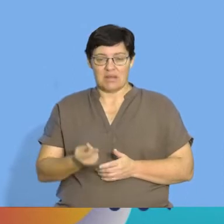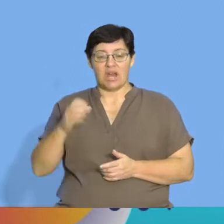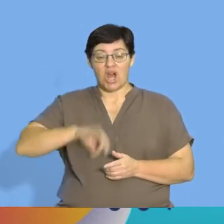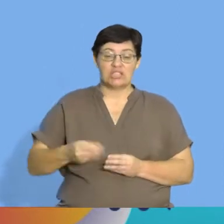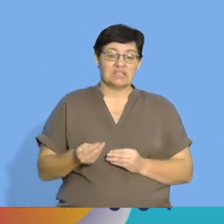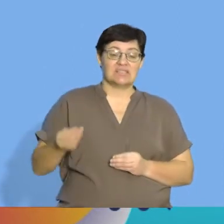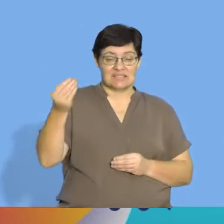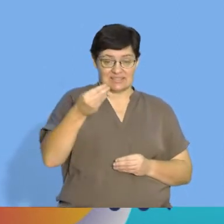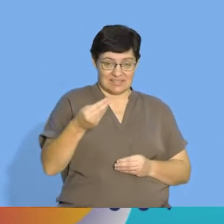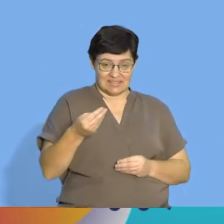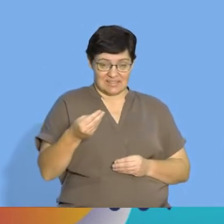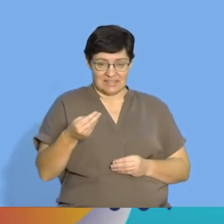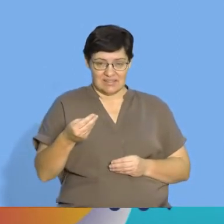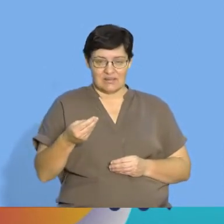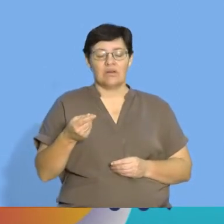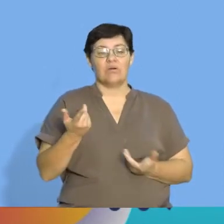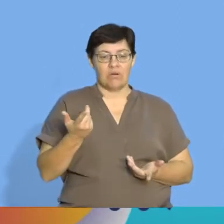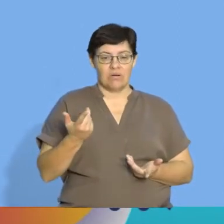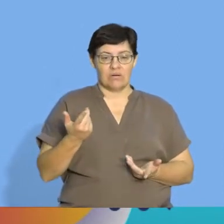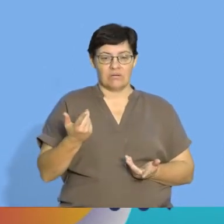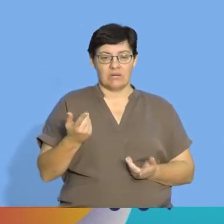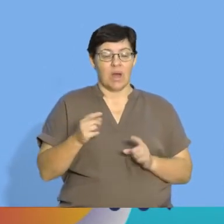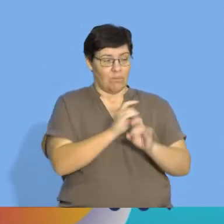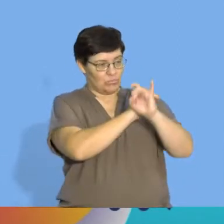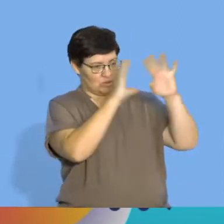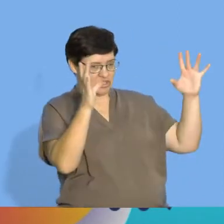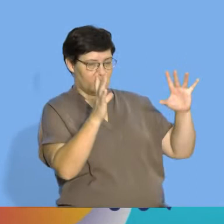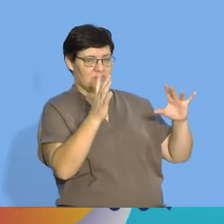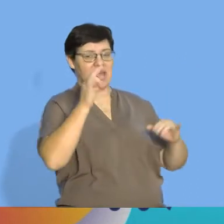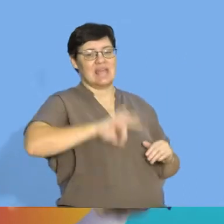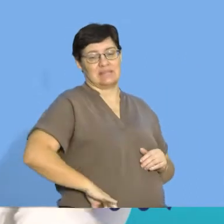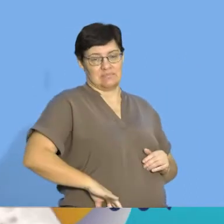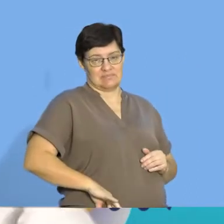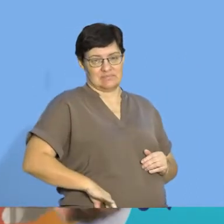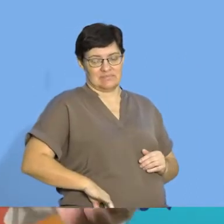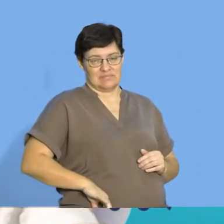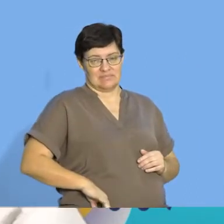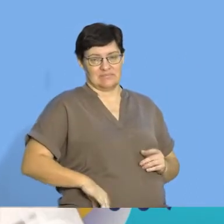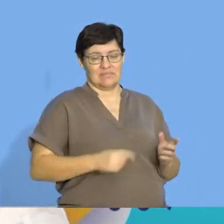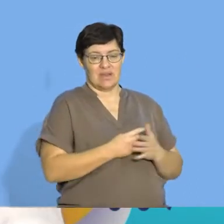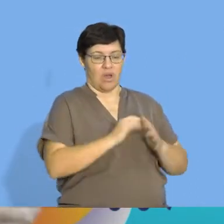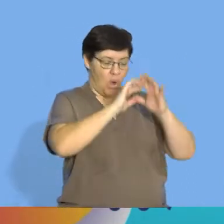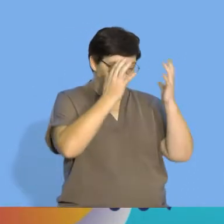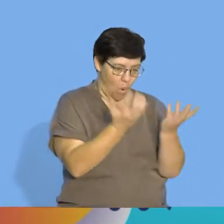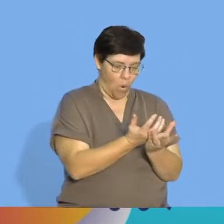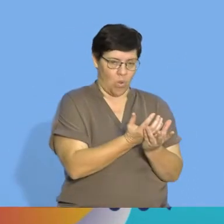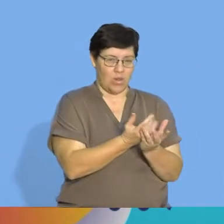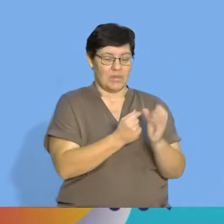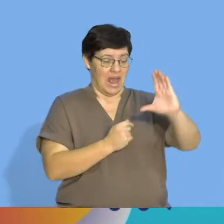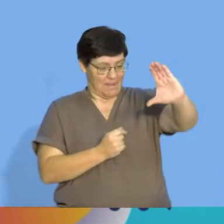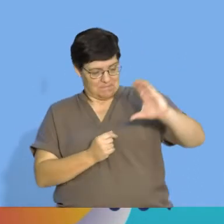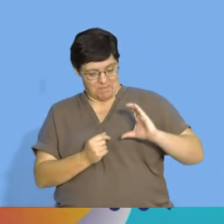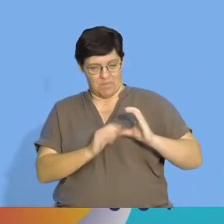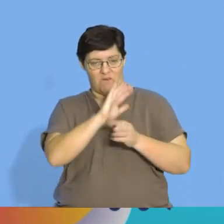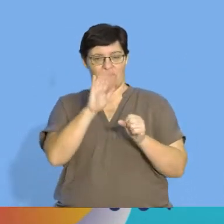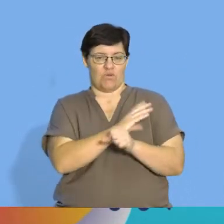a difference between the two, the interest that you have earned will go into your projected income statement. It means the